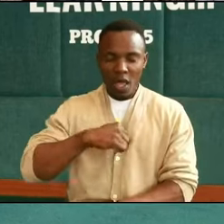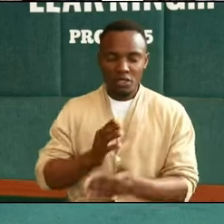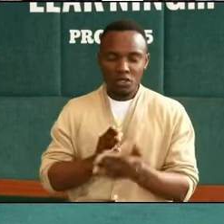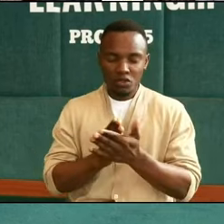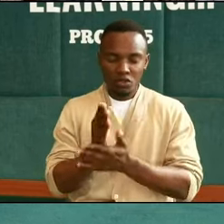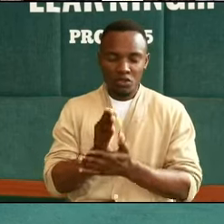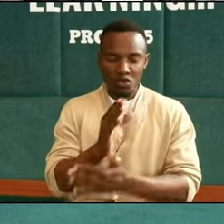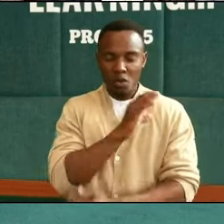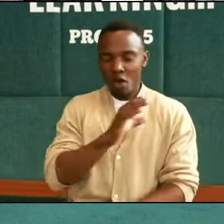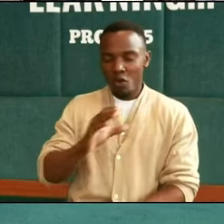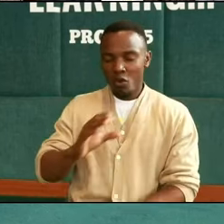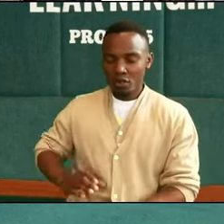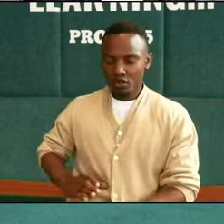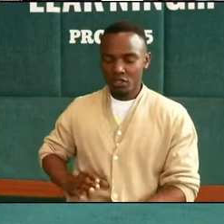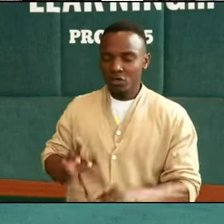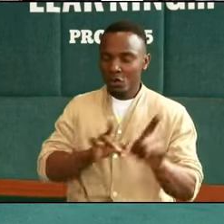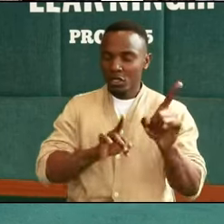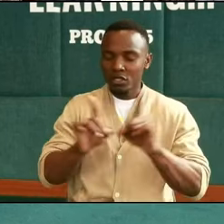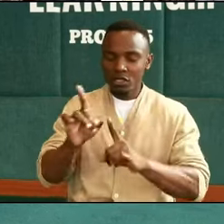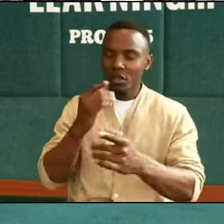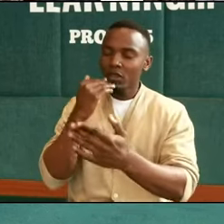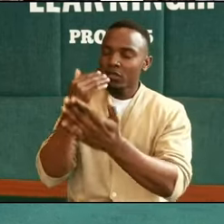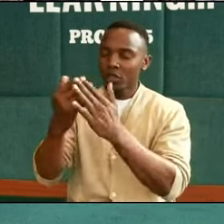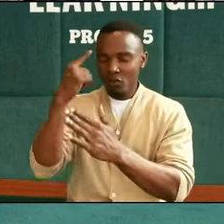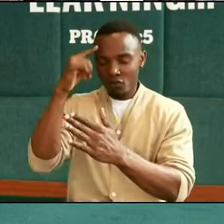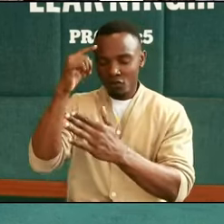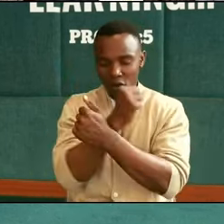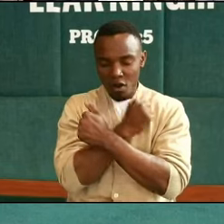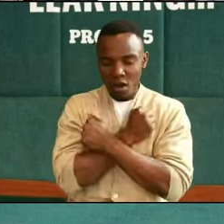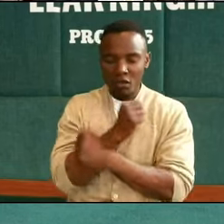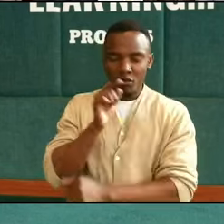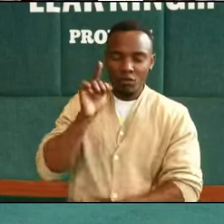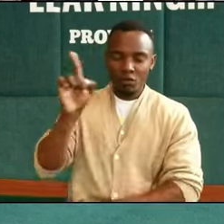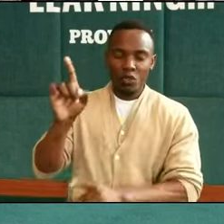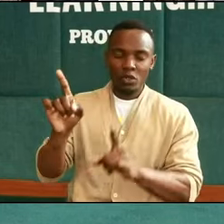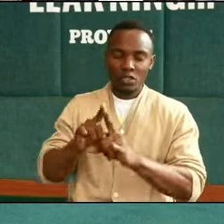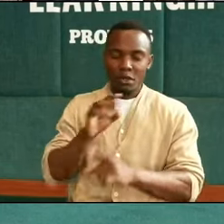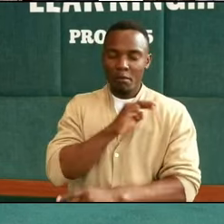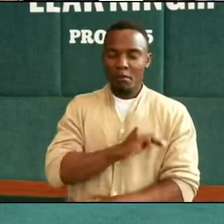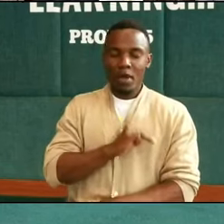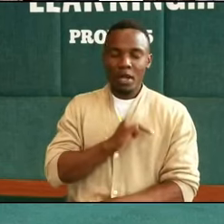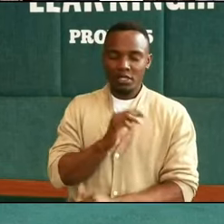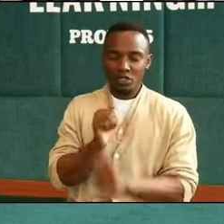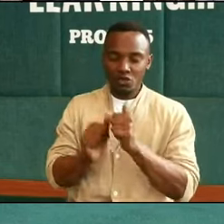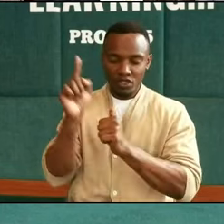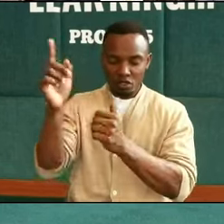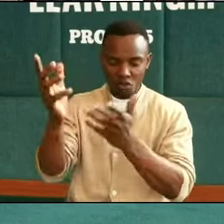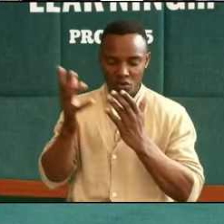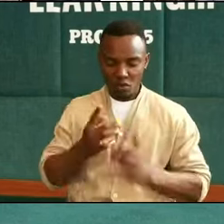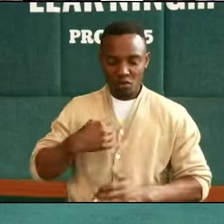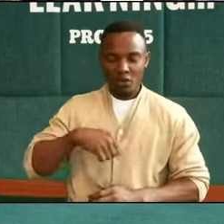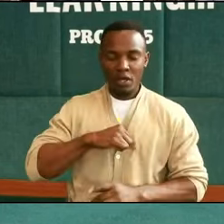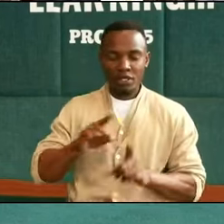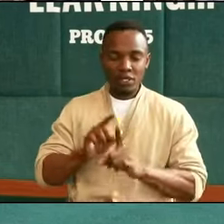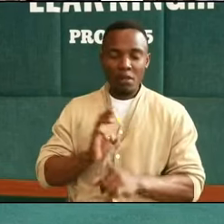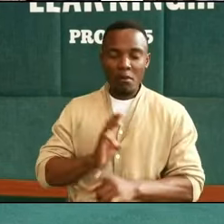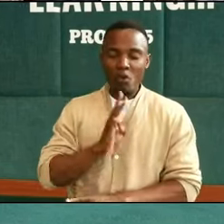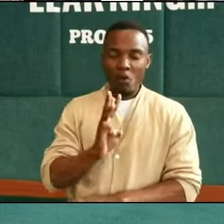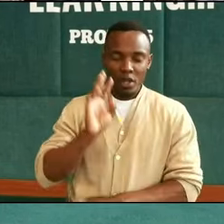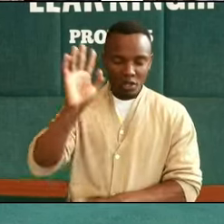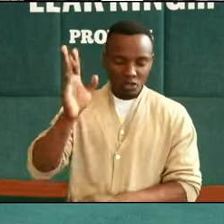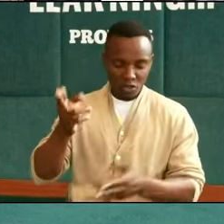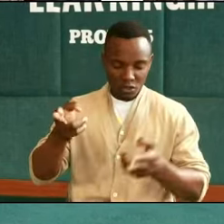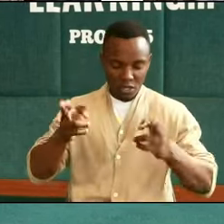O Lord. Thank you for your love and your mercies that are new unto us every morning, and may your will be done in our lives. We commit